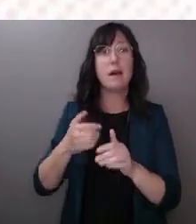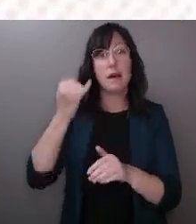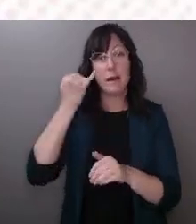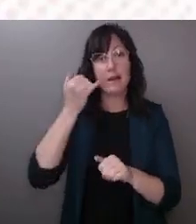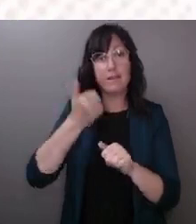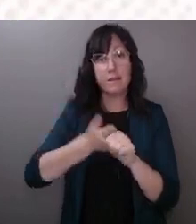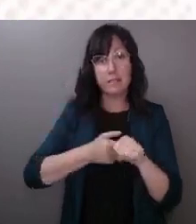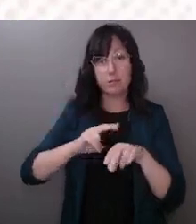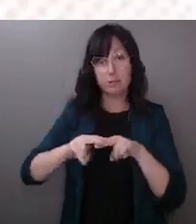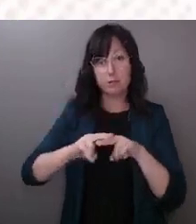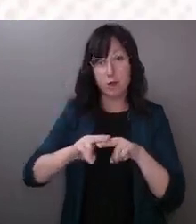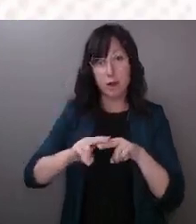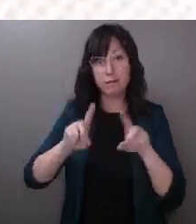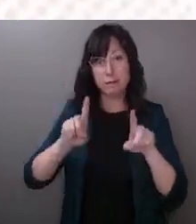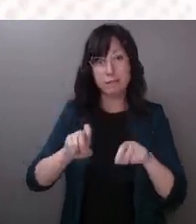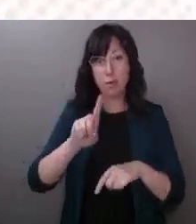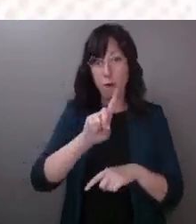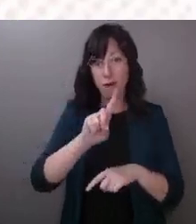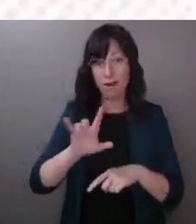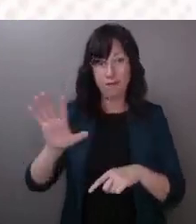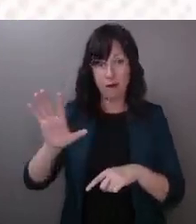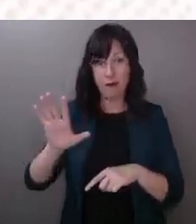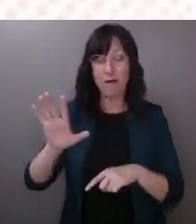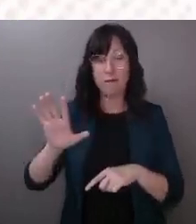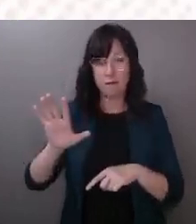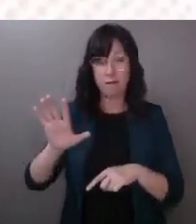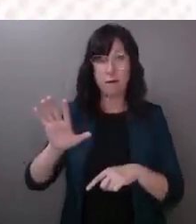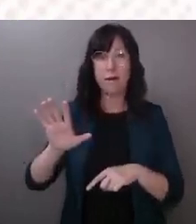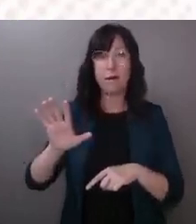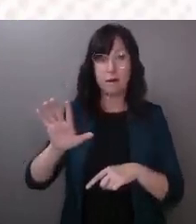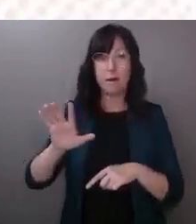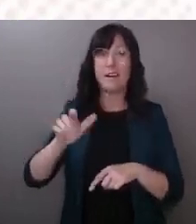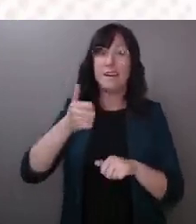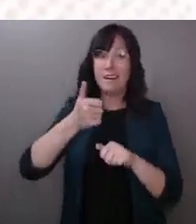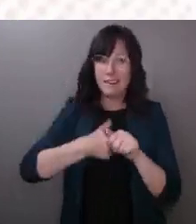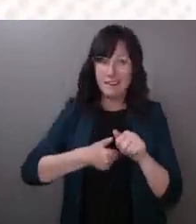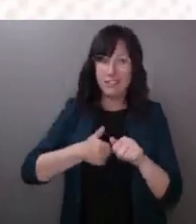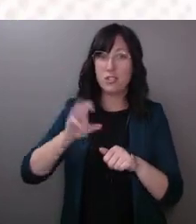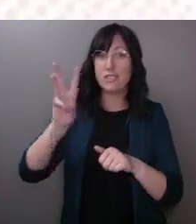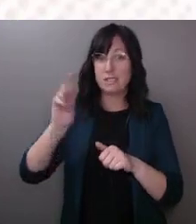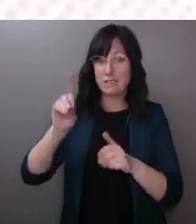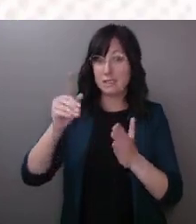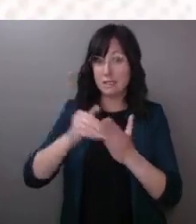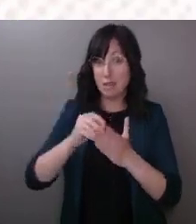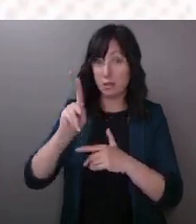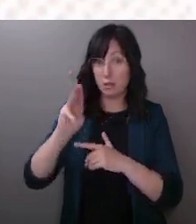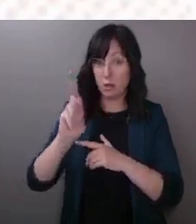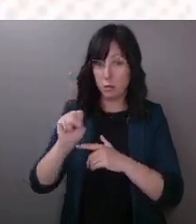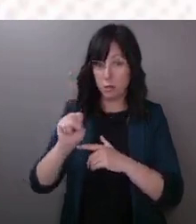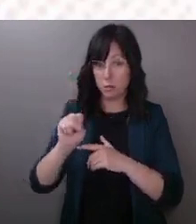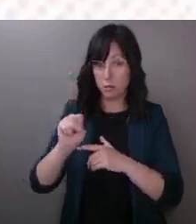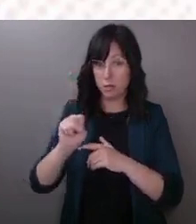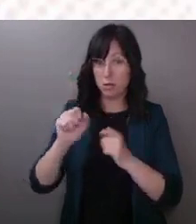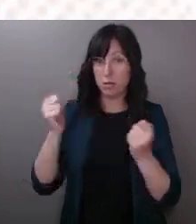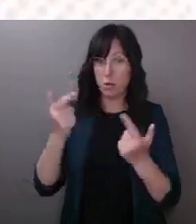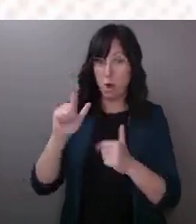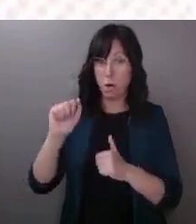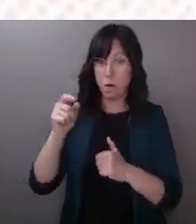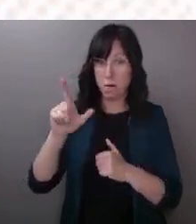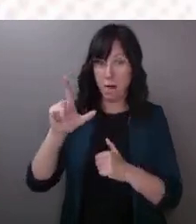and 5 will need to be changed after 60,000 kilometers.